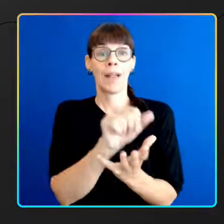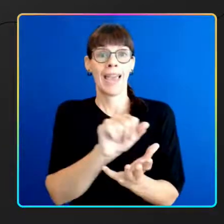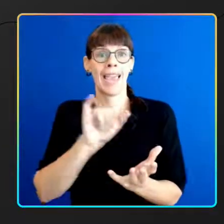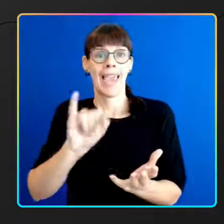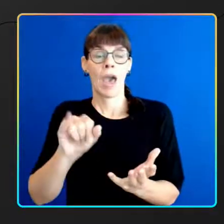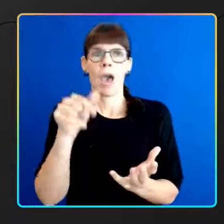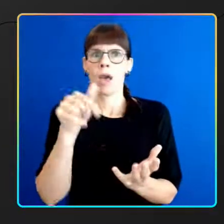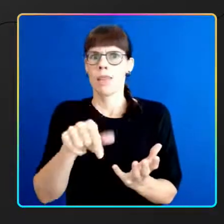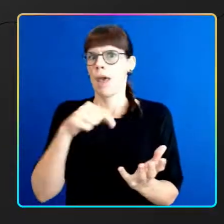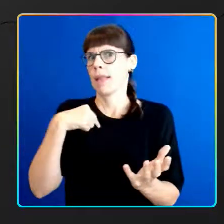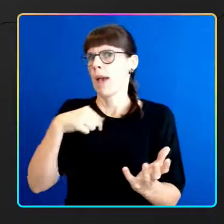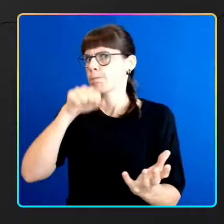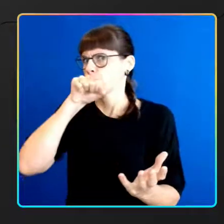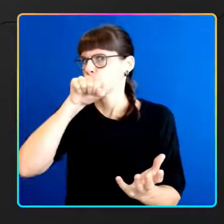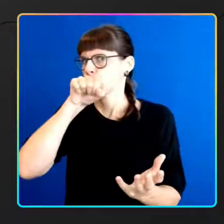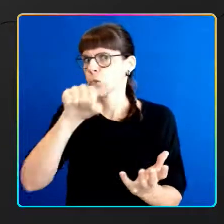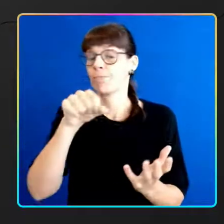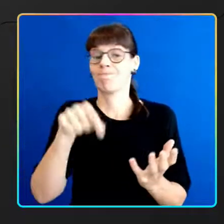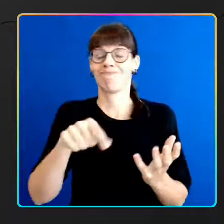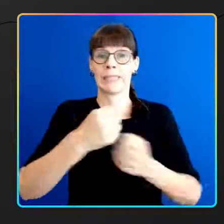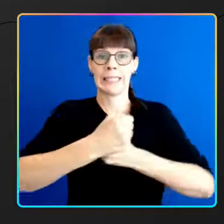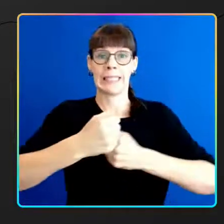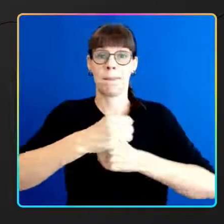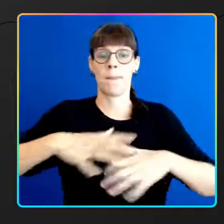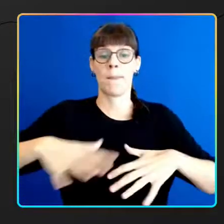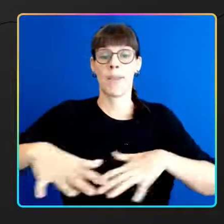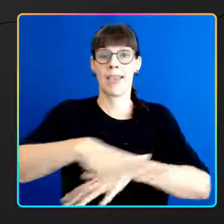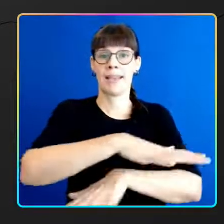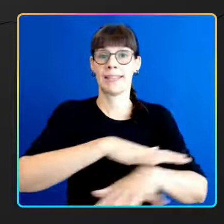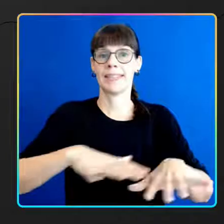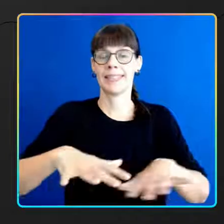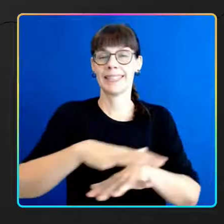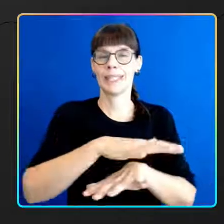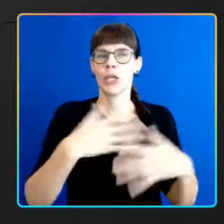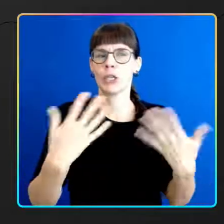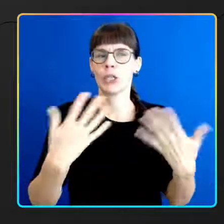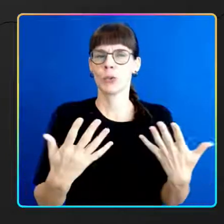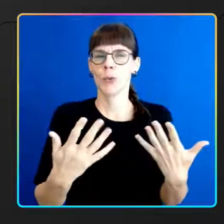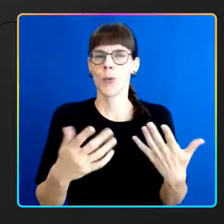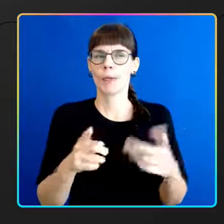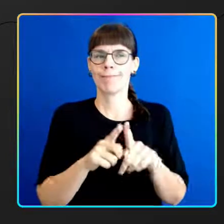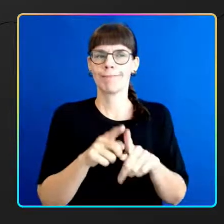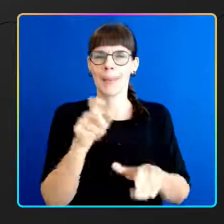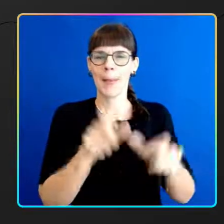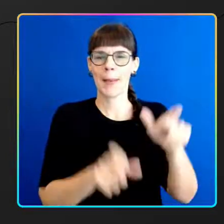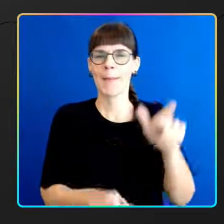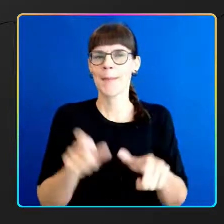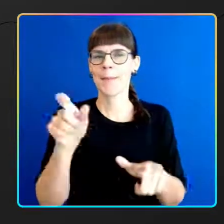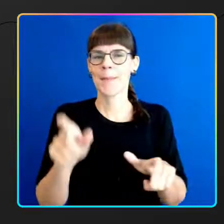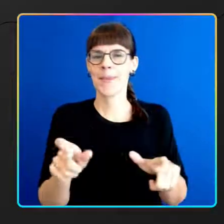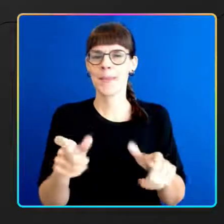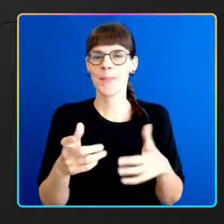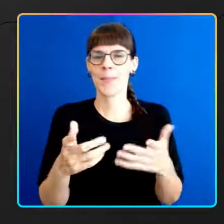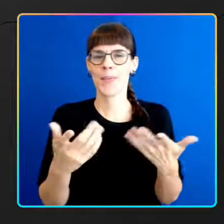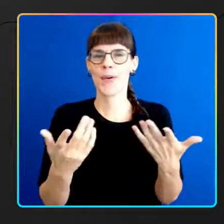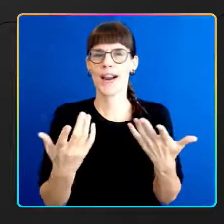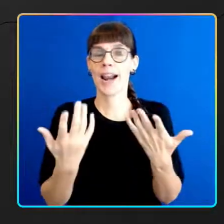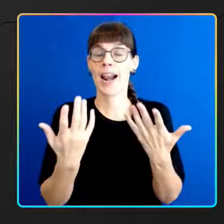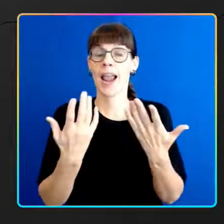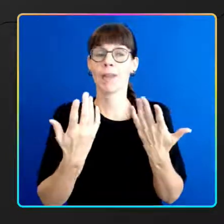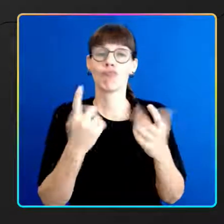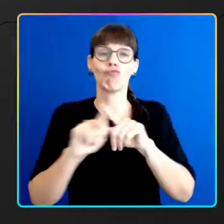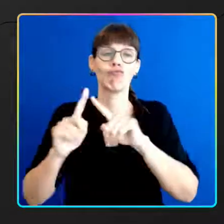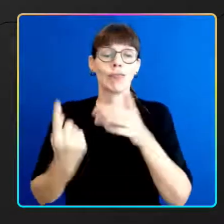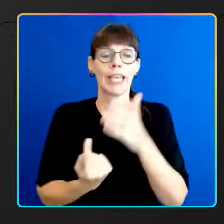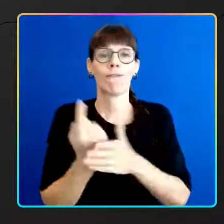So that's a space that actually people we have events through that. If we